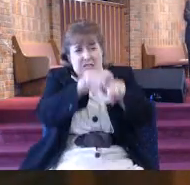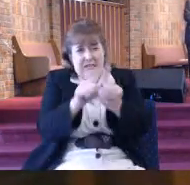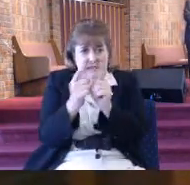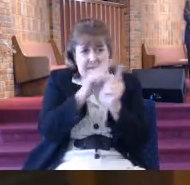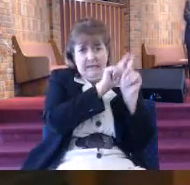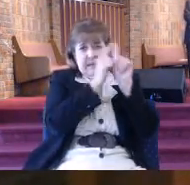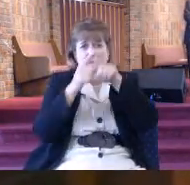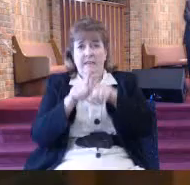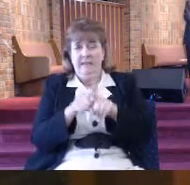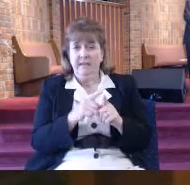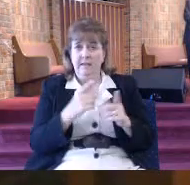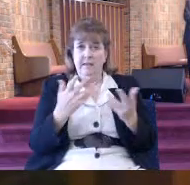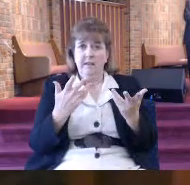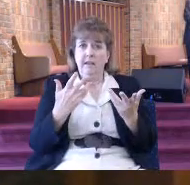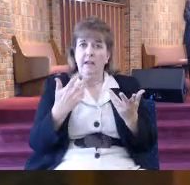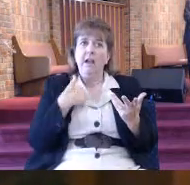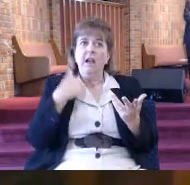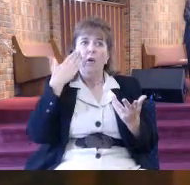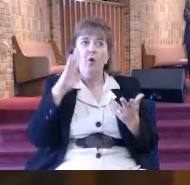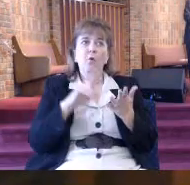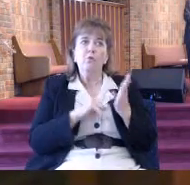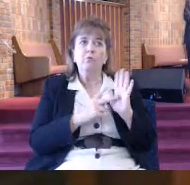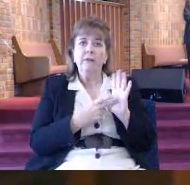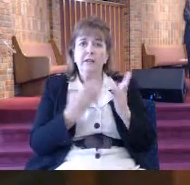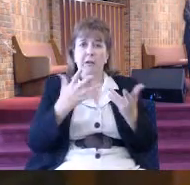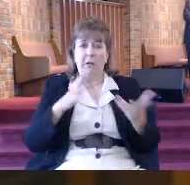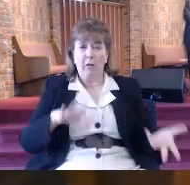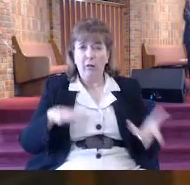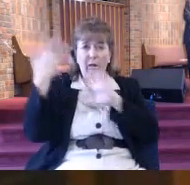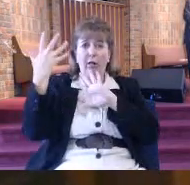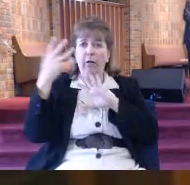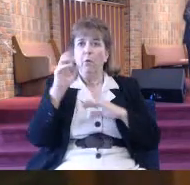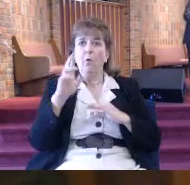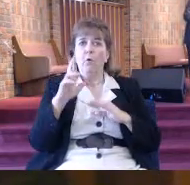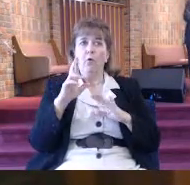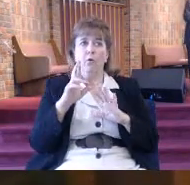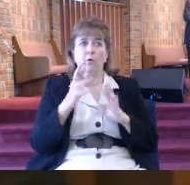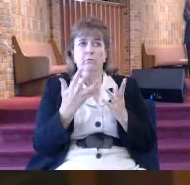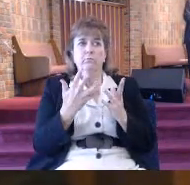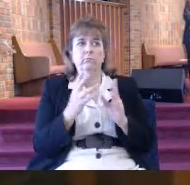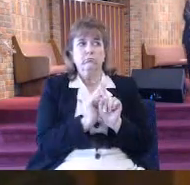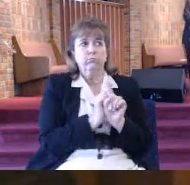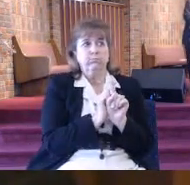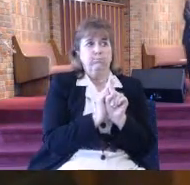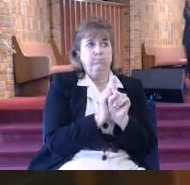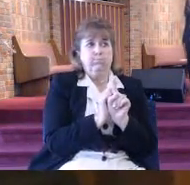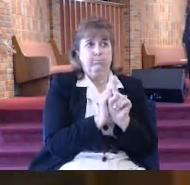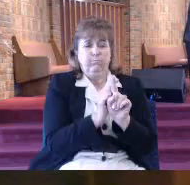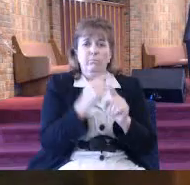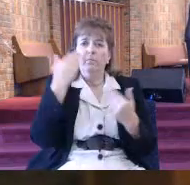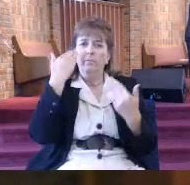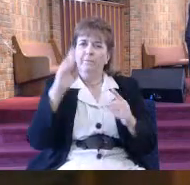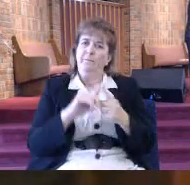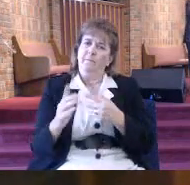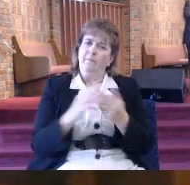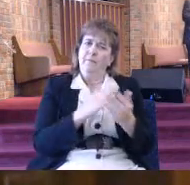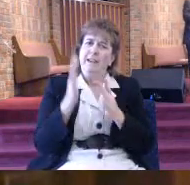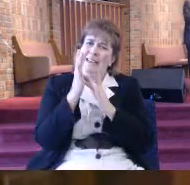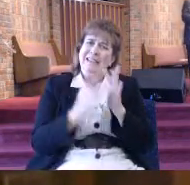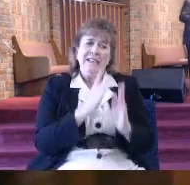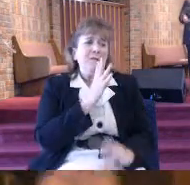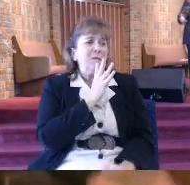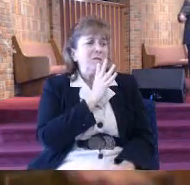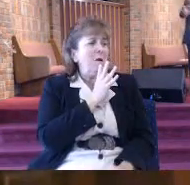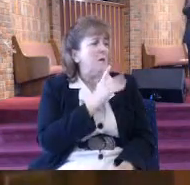Whether this was chaotic or not, I don't know. But you've got a group here. Jesus is talking to his disciples, but there